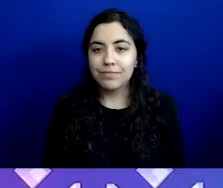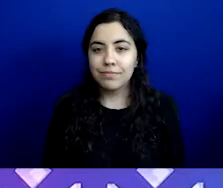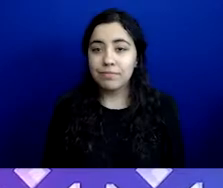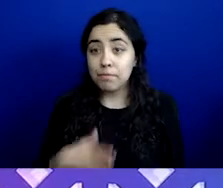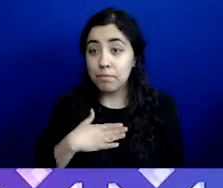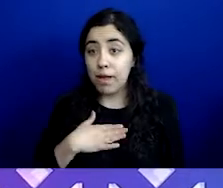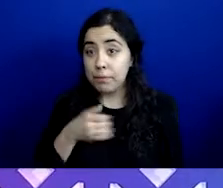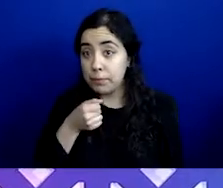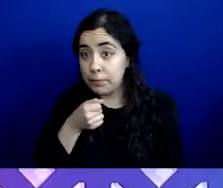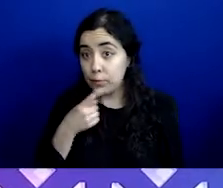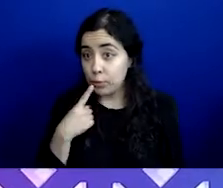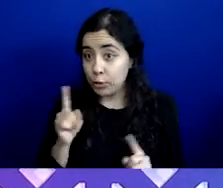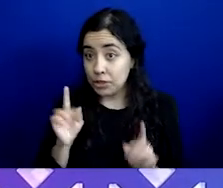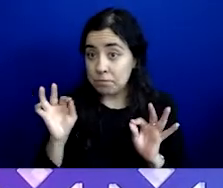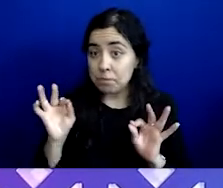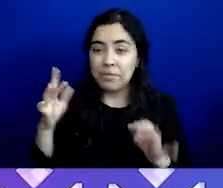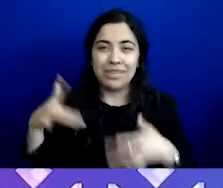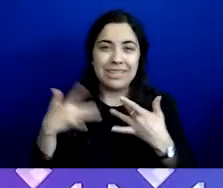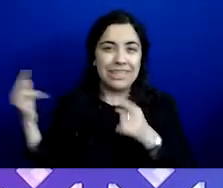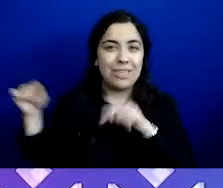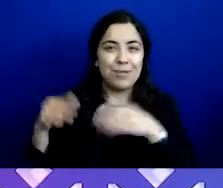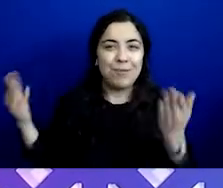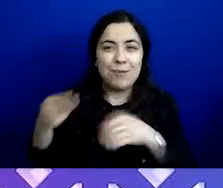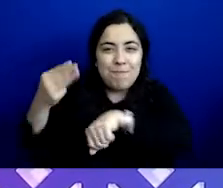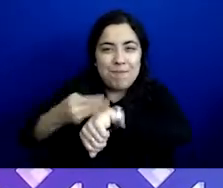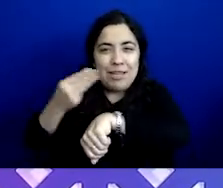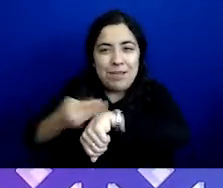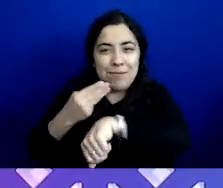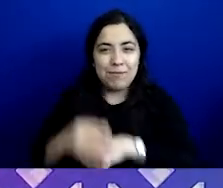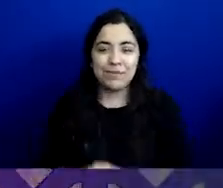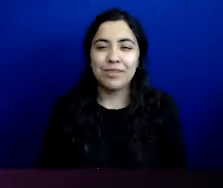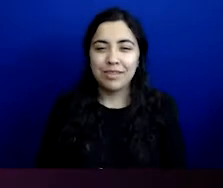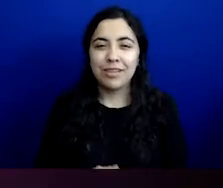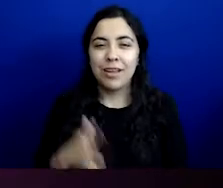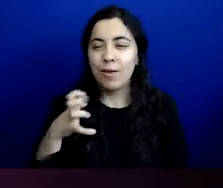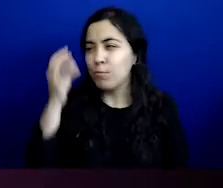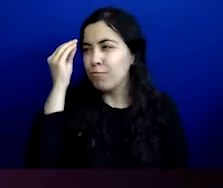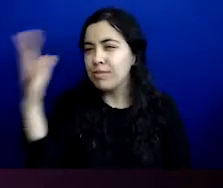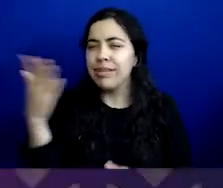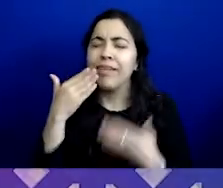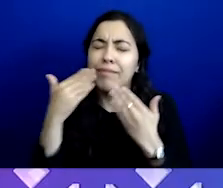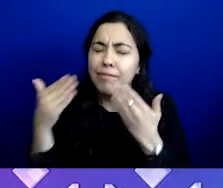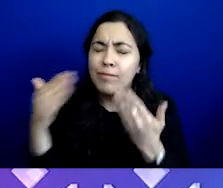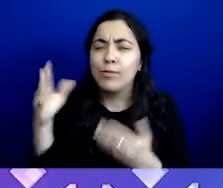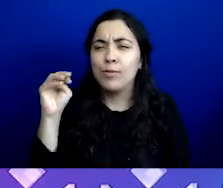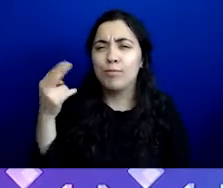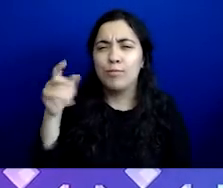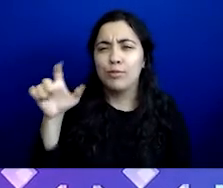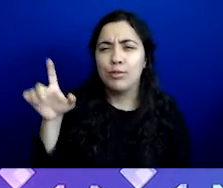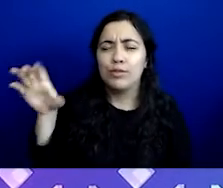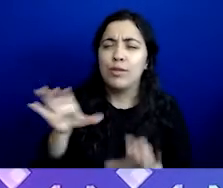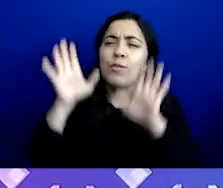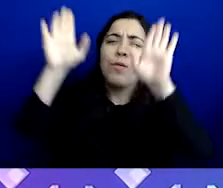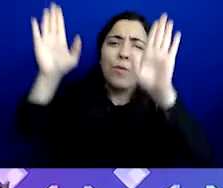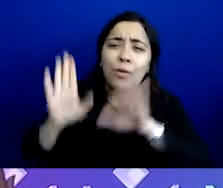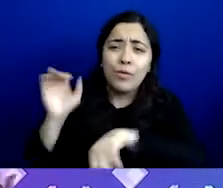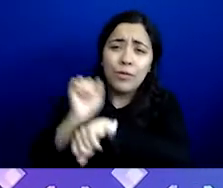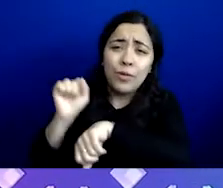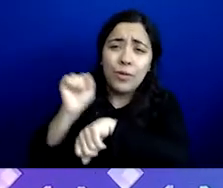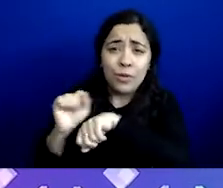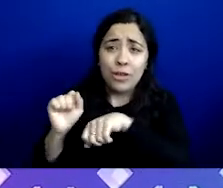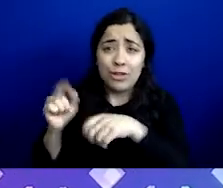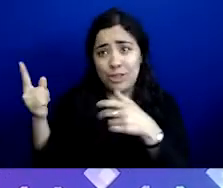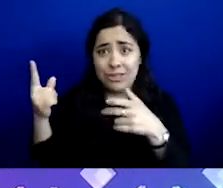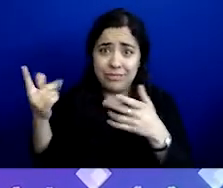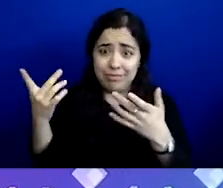My mic is working. Well, I'm really excited to be here in Miami. I just want to say a big thank you to Michelle, who's done a really excellent job,